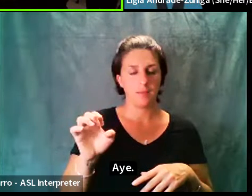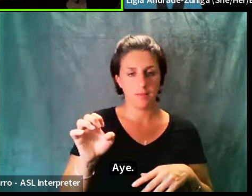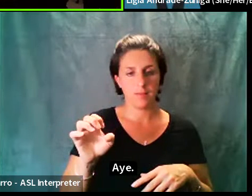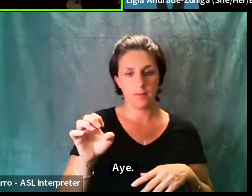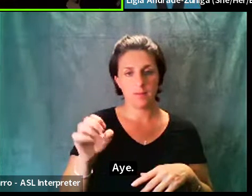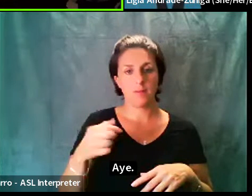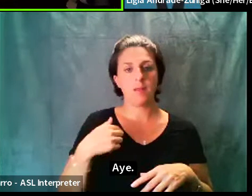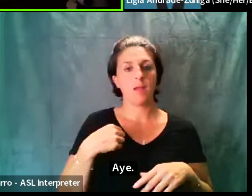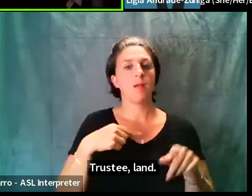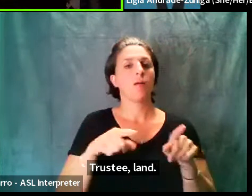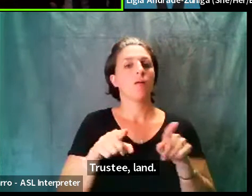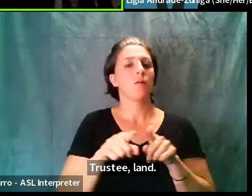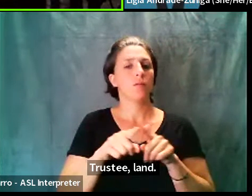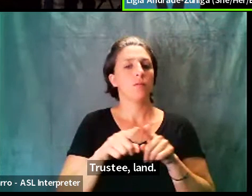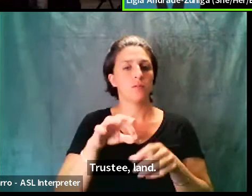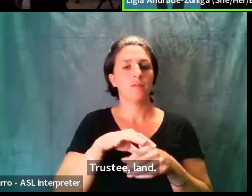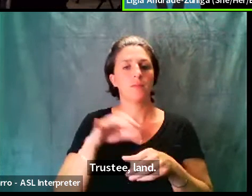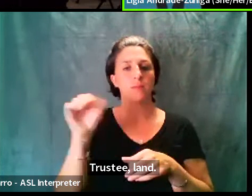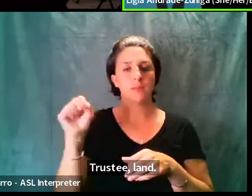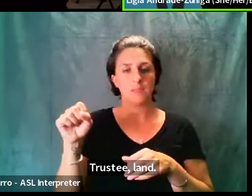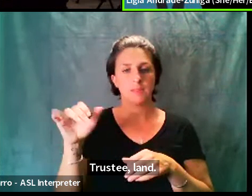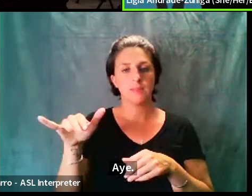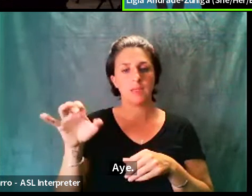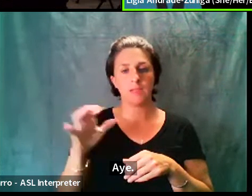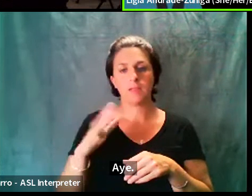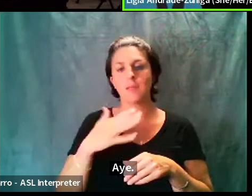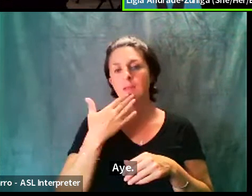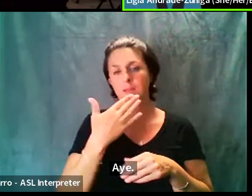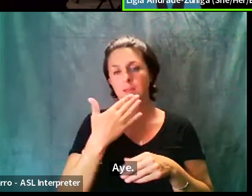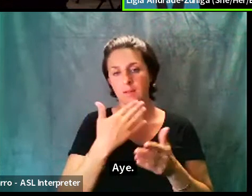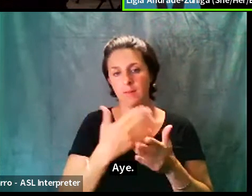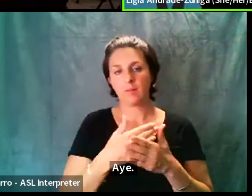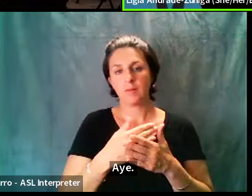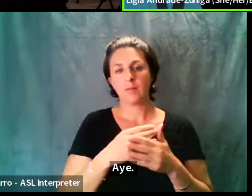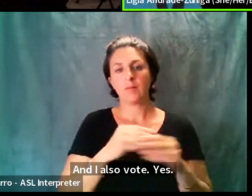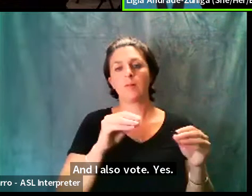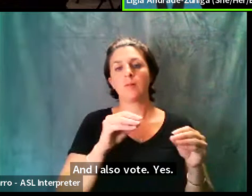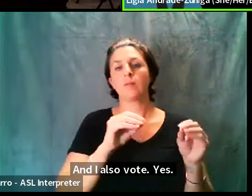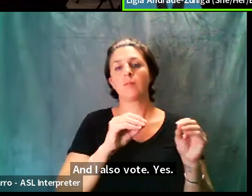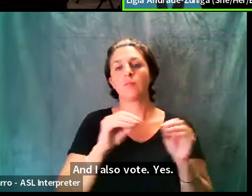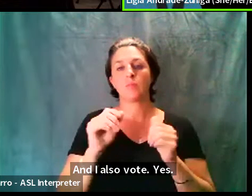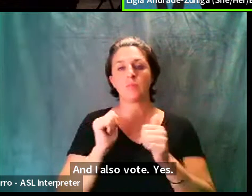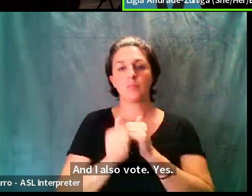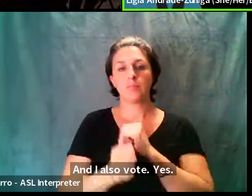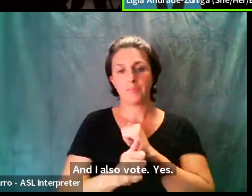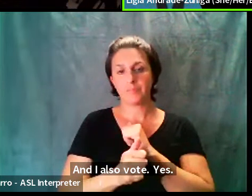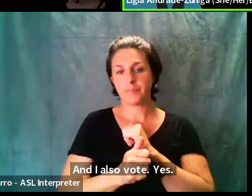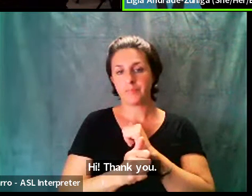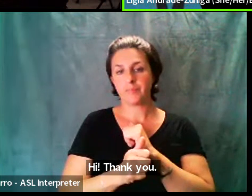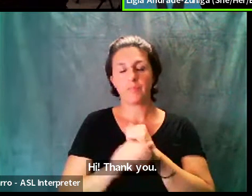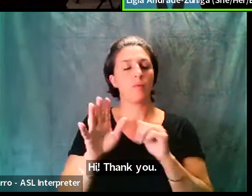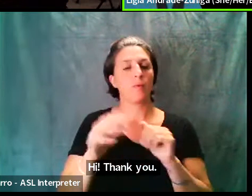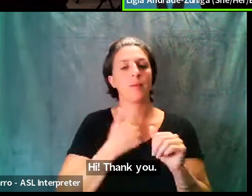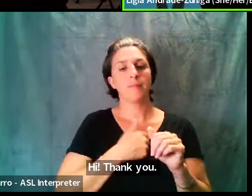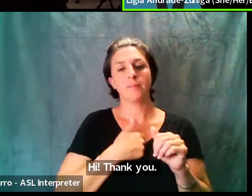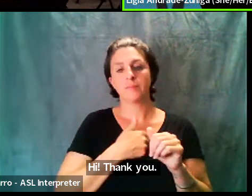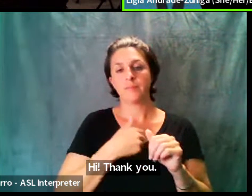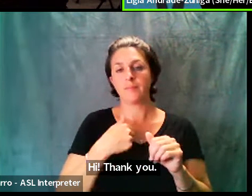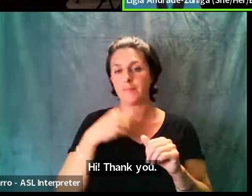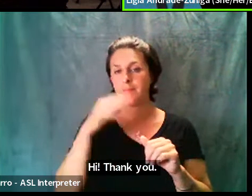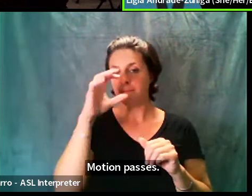I also vote yes. I thank you. Motion passes. Oh, I'm sorry. I missed